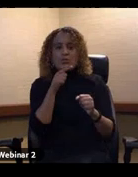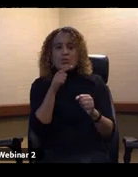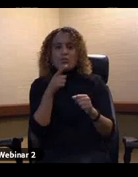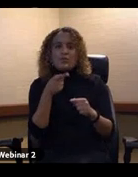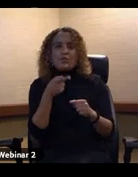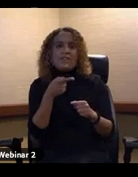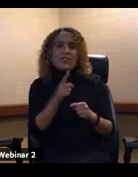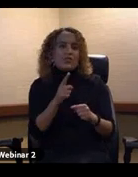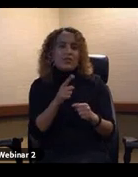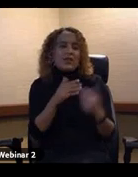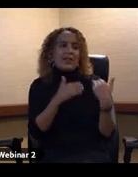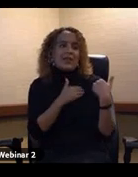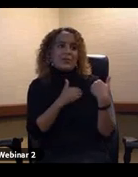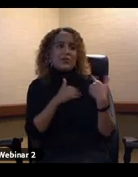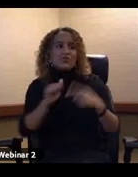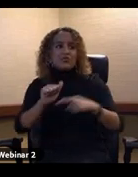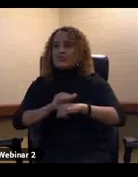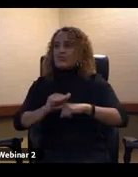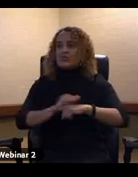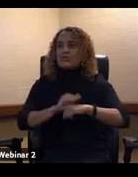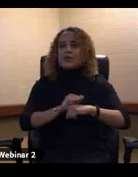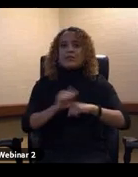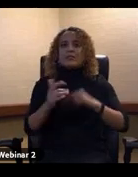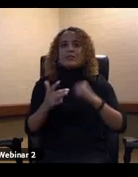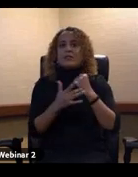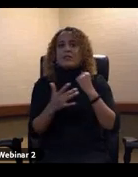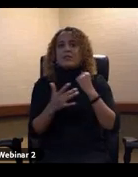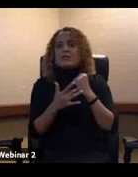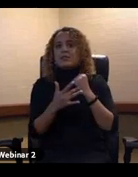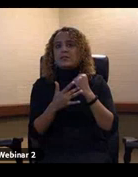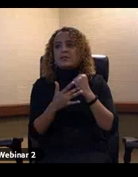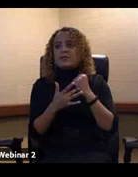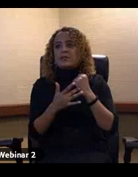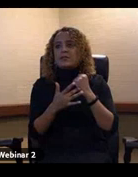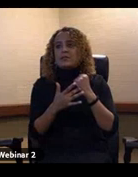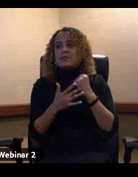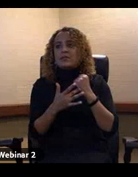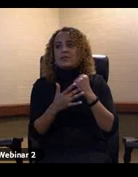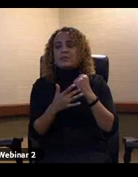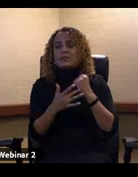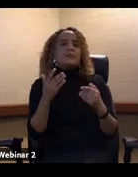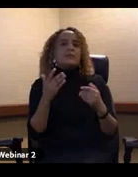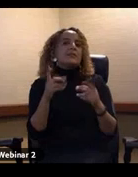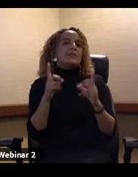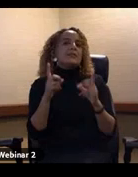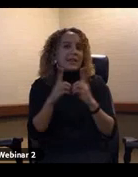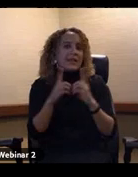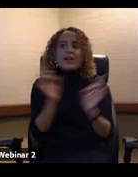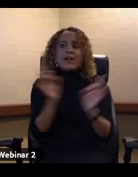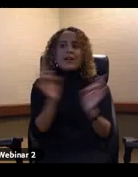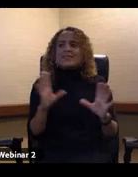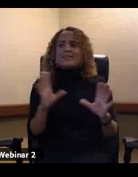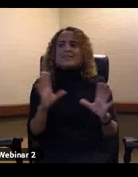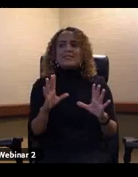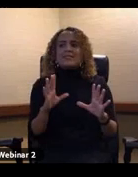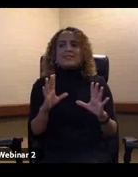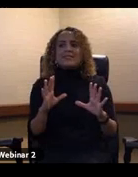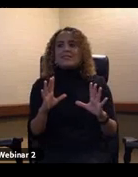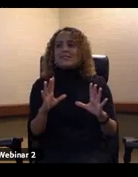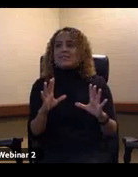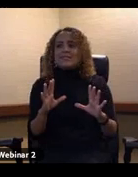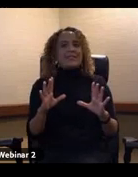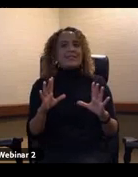offender accountability. Training or technical assistance that does not reflect an understanding of domestic violence, dating violence, sexual assault, and